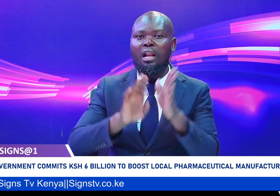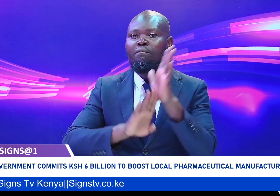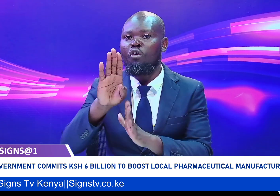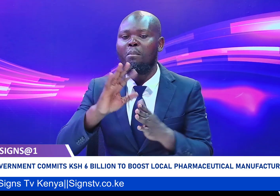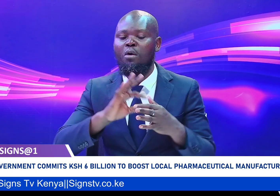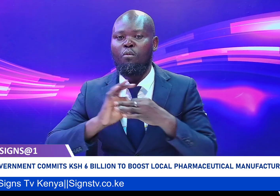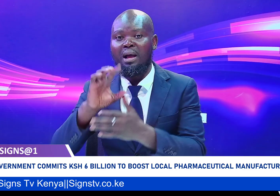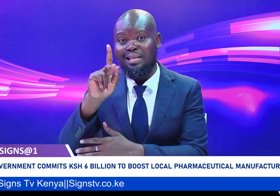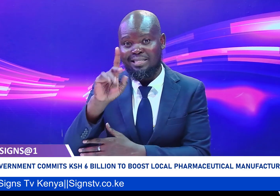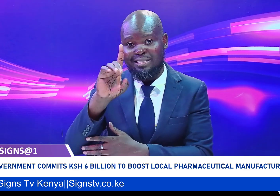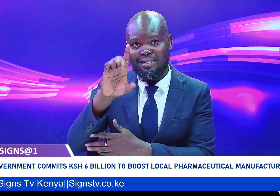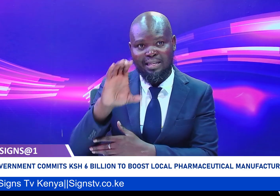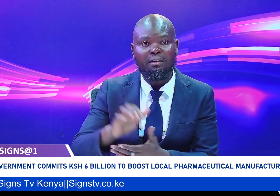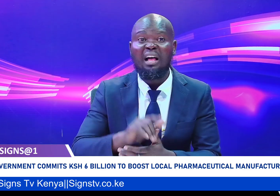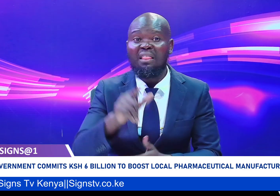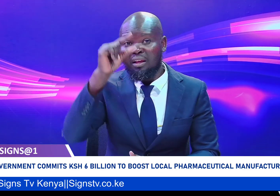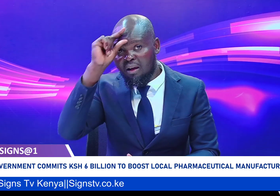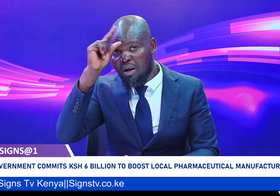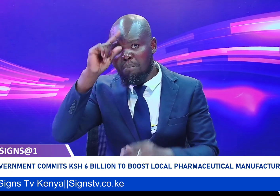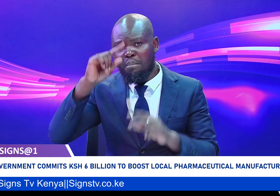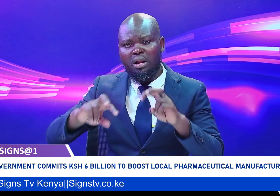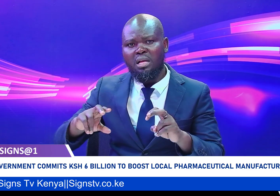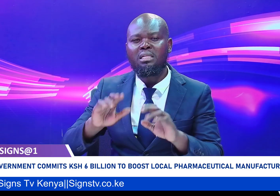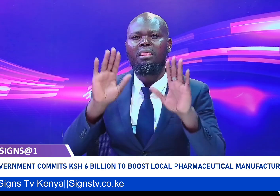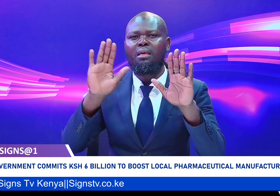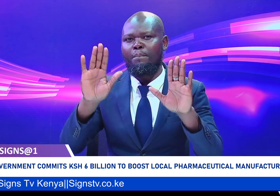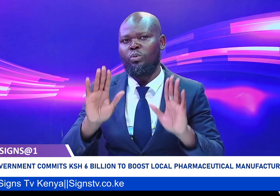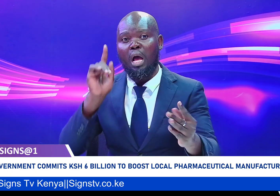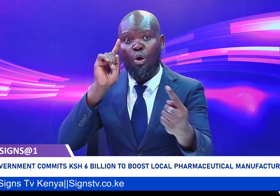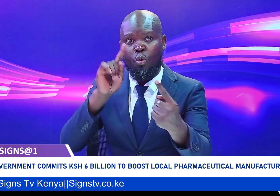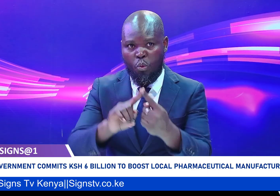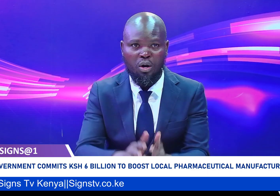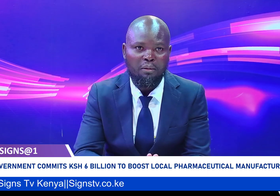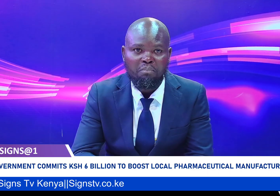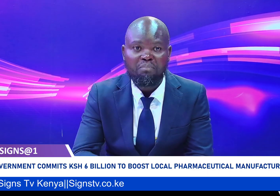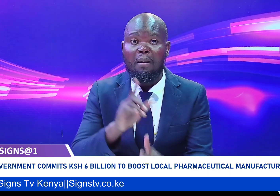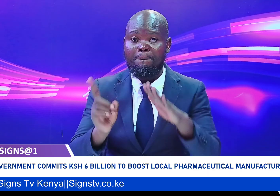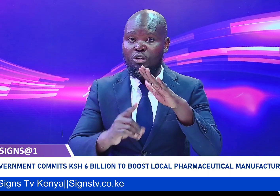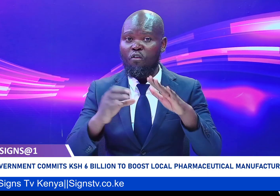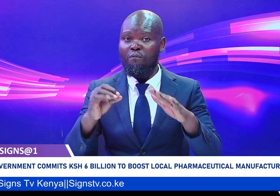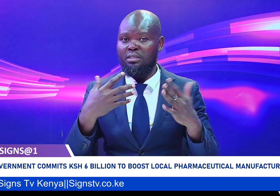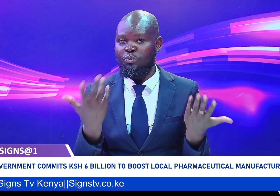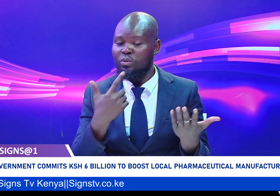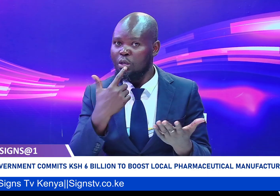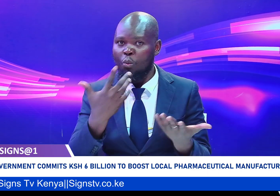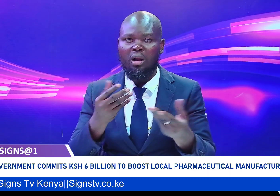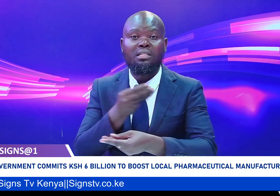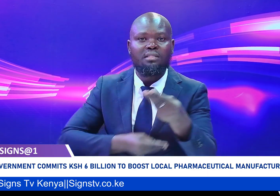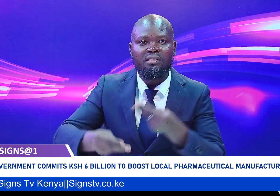The funds are expected to be channeled through the Kenya Development Corporation, KDC, the government's investment arm.